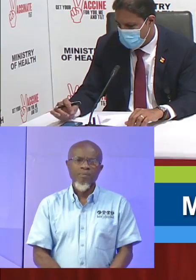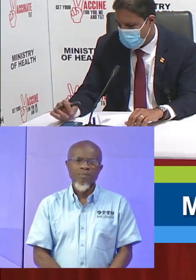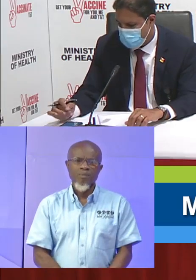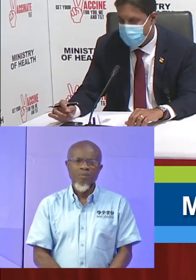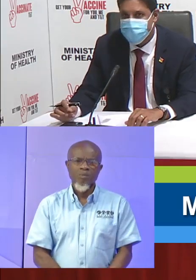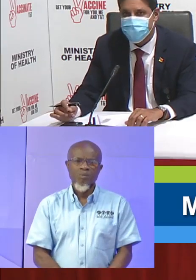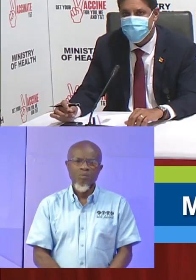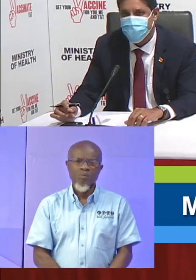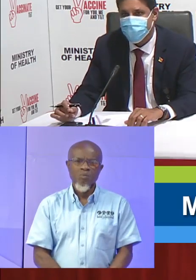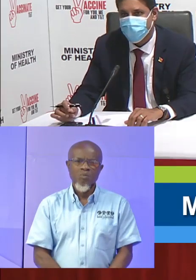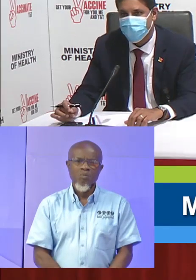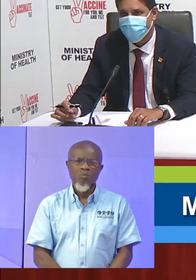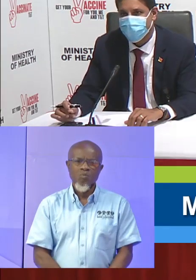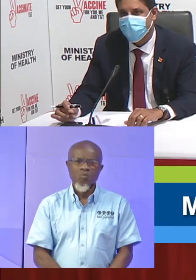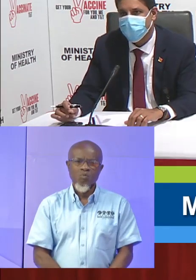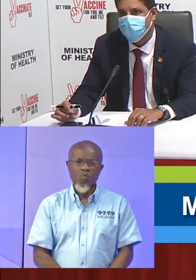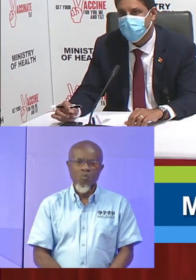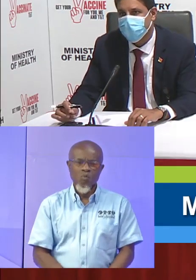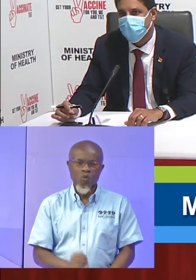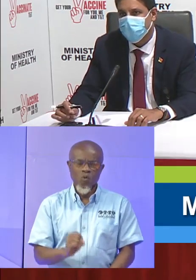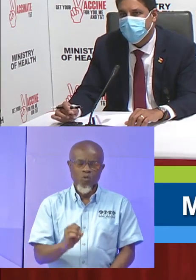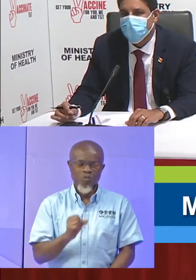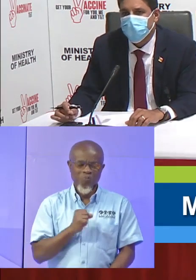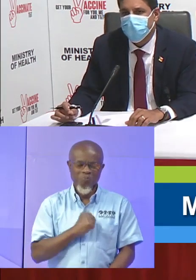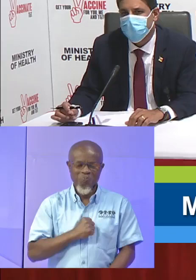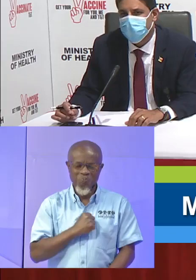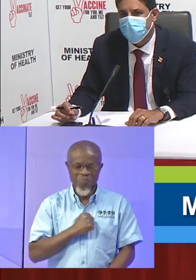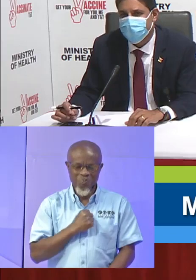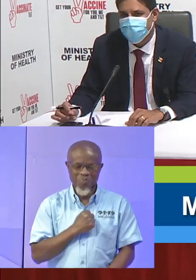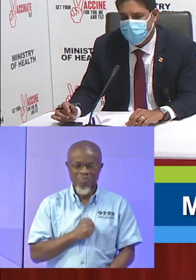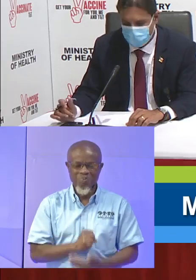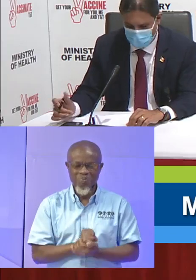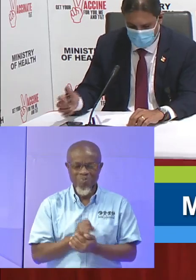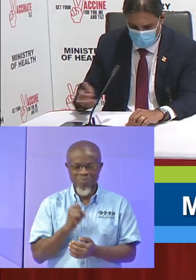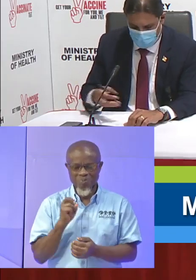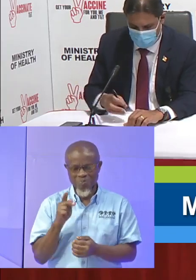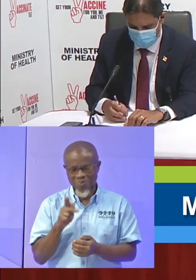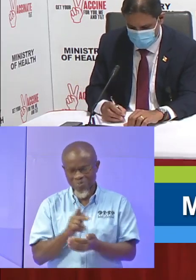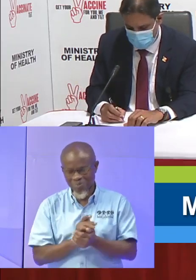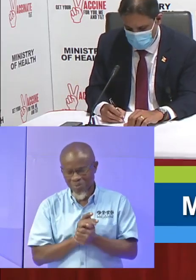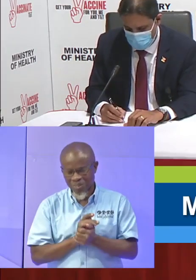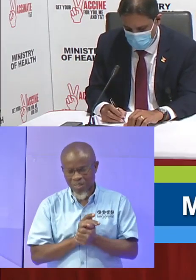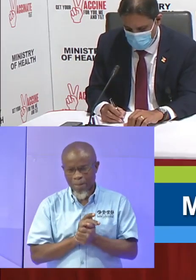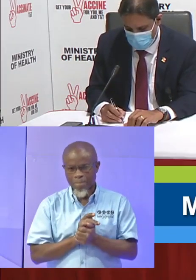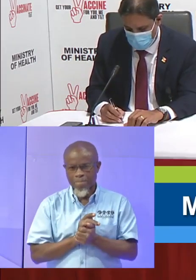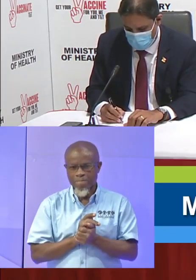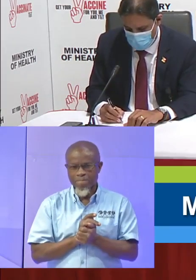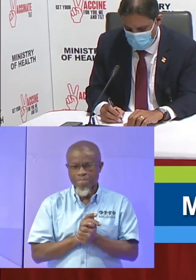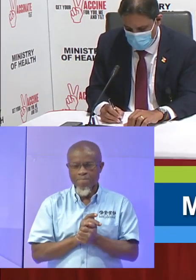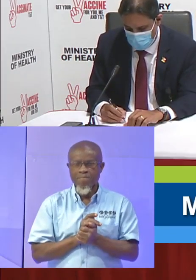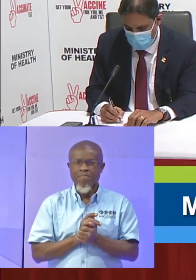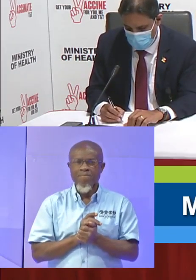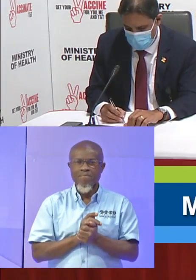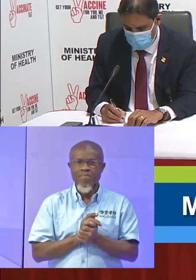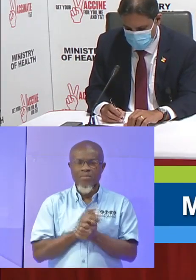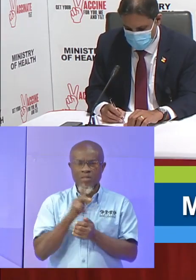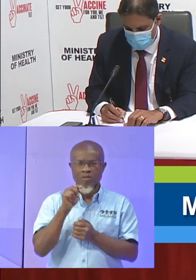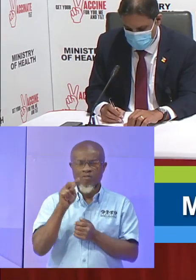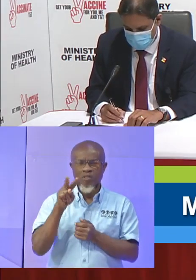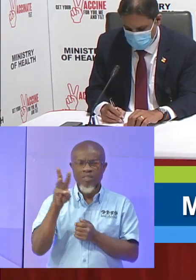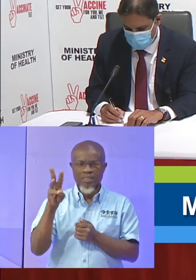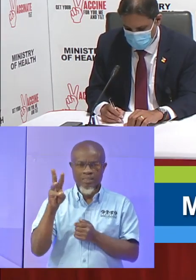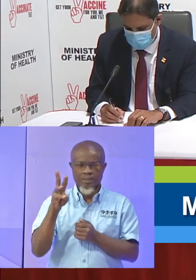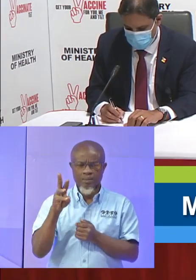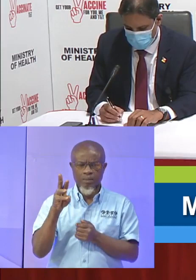Okay, I'm not Newsday, getting we the go to Newsday. Oh, sorry. Okay, I'm on. Okay. Okay, so yes,